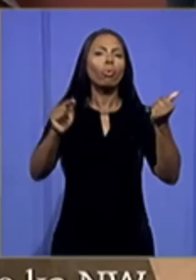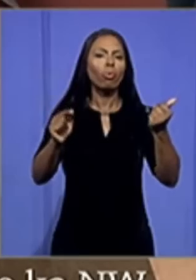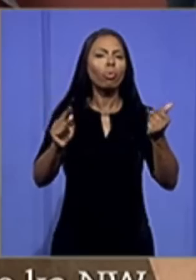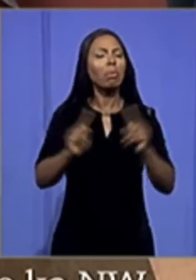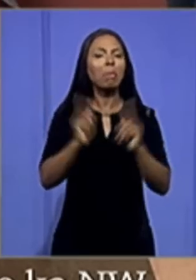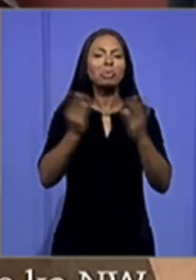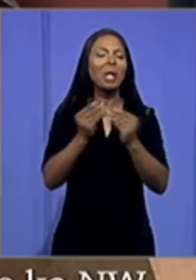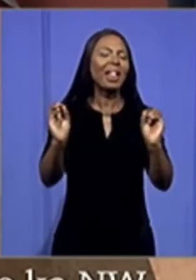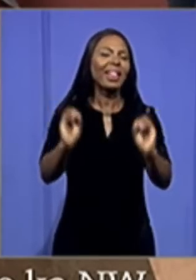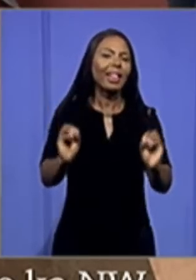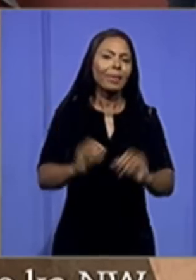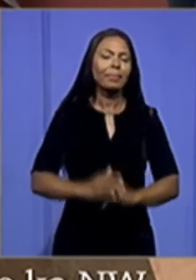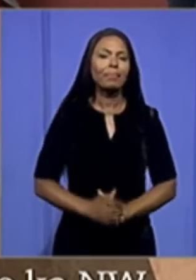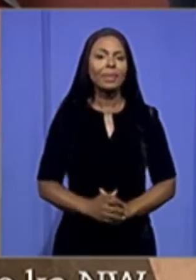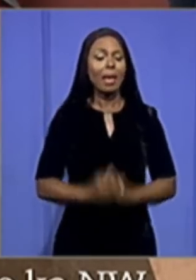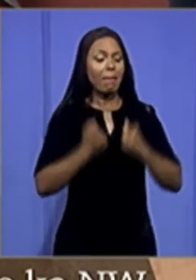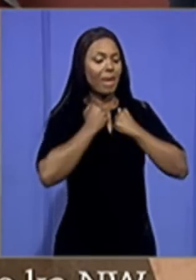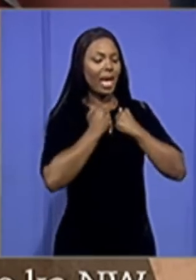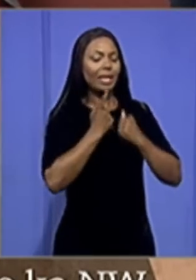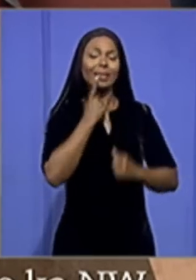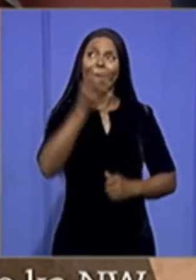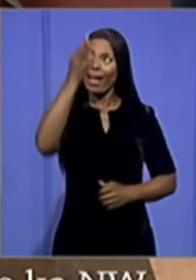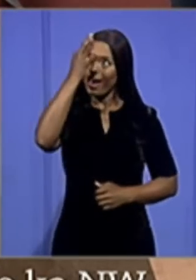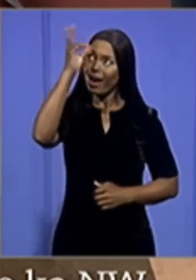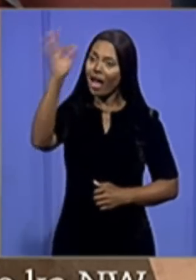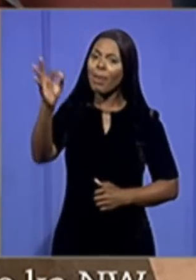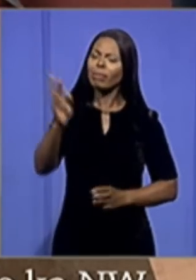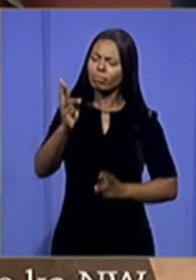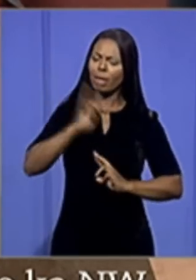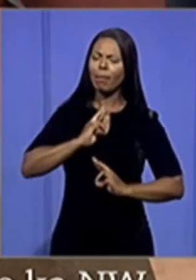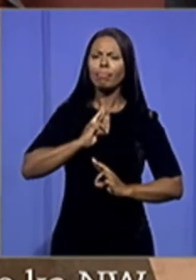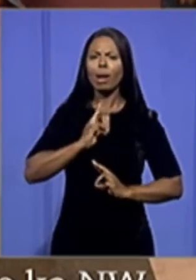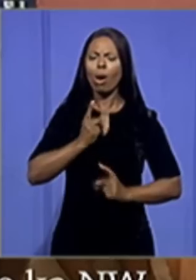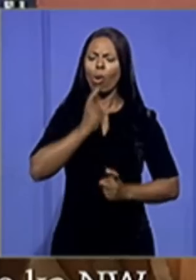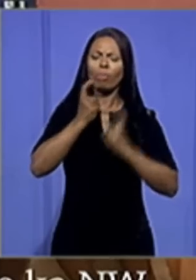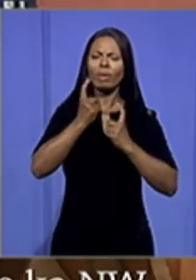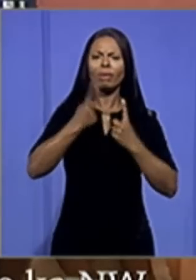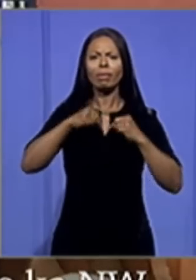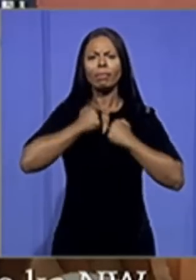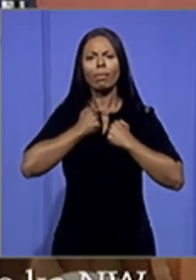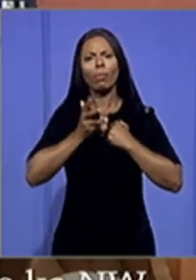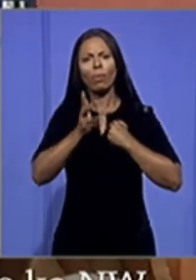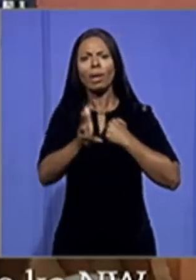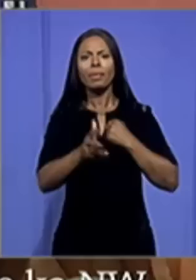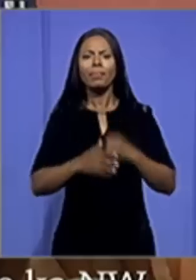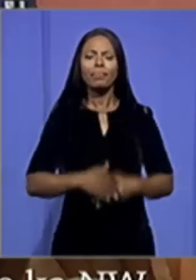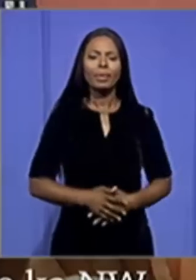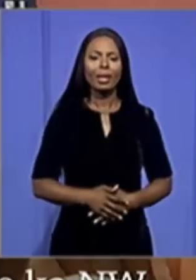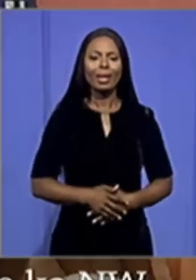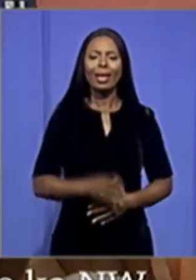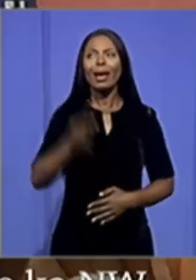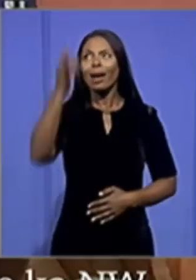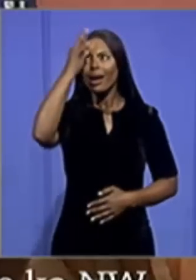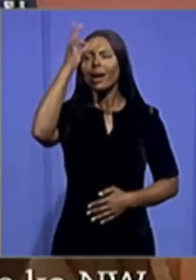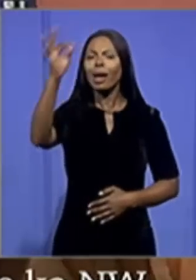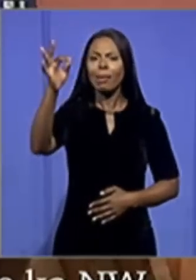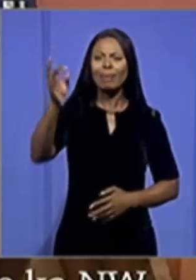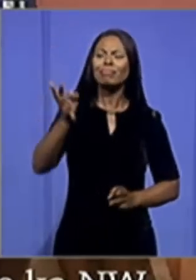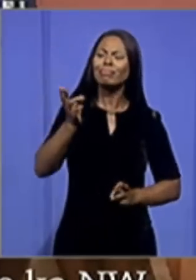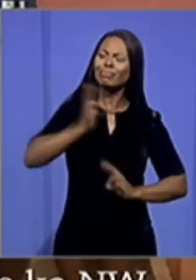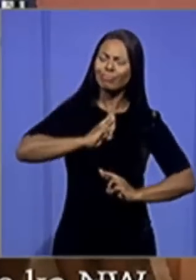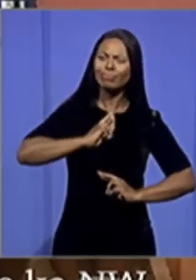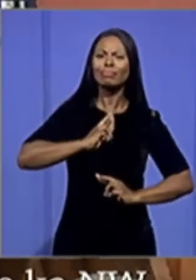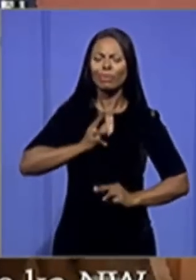sentle. Fela batsadi ba batla gore puso e arabe dingongorego tsa bona. Puso e re ne